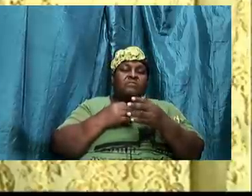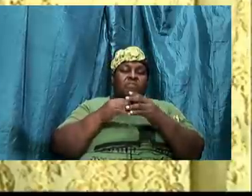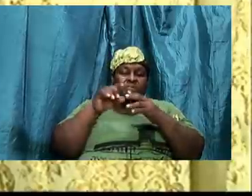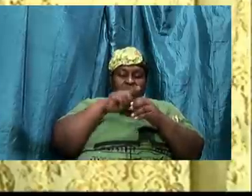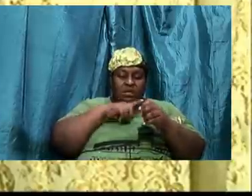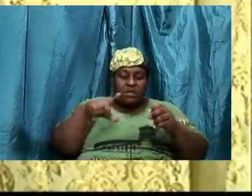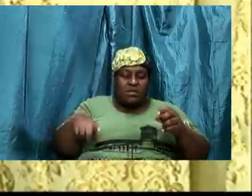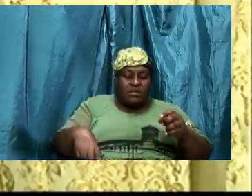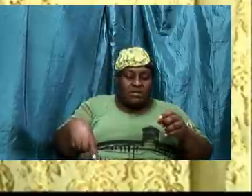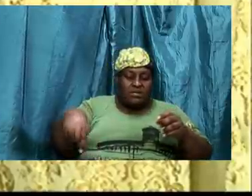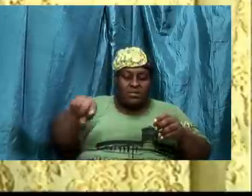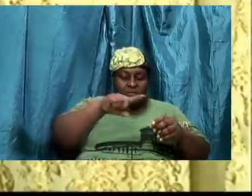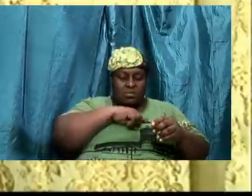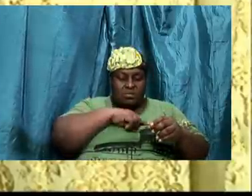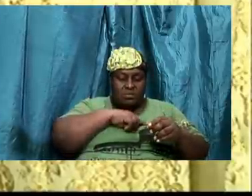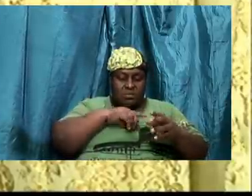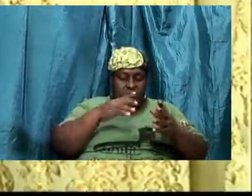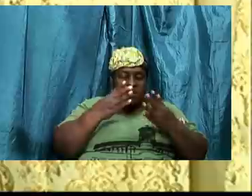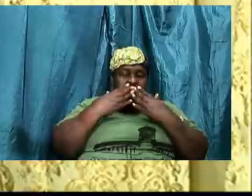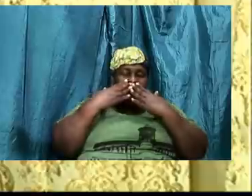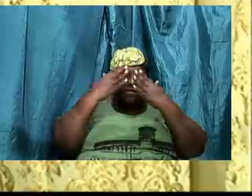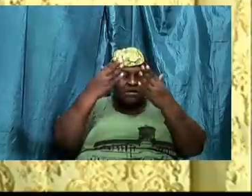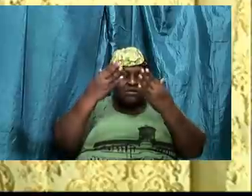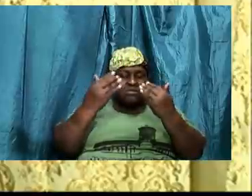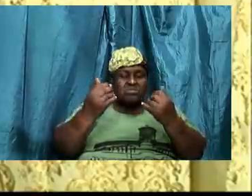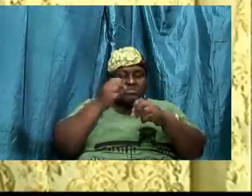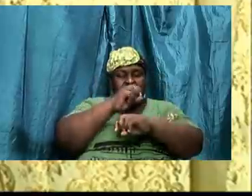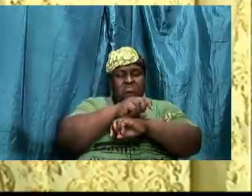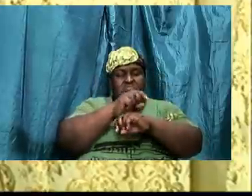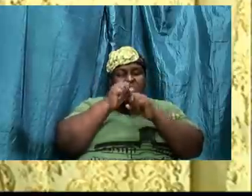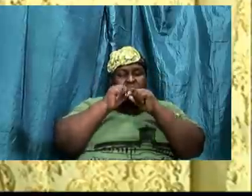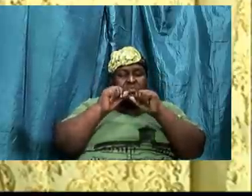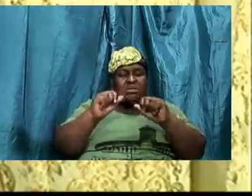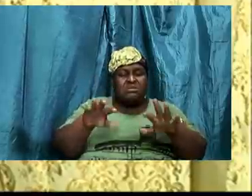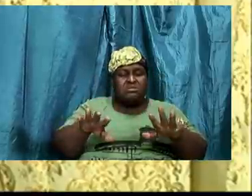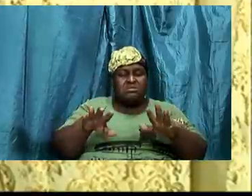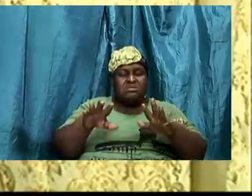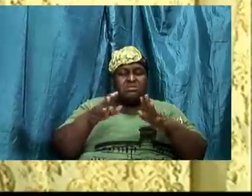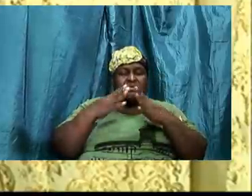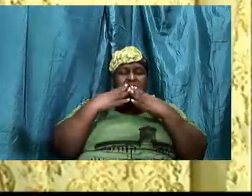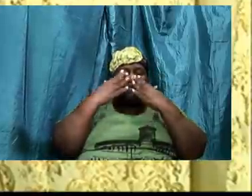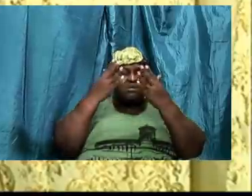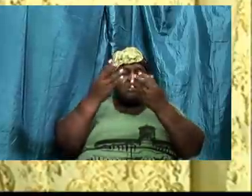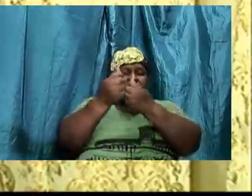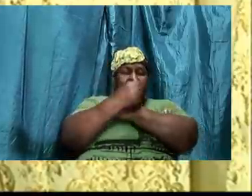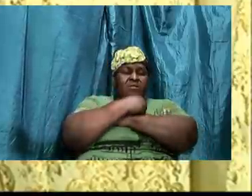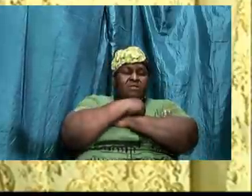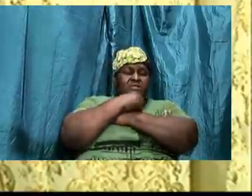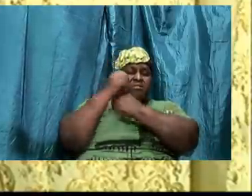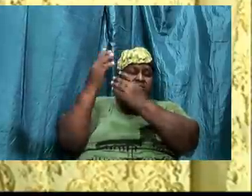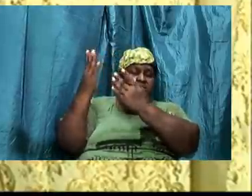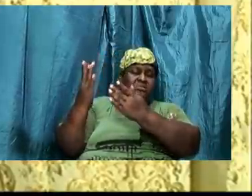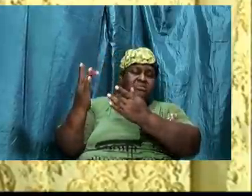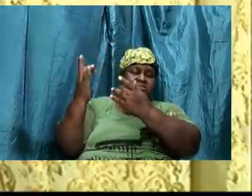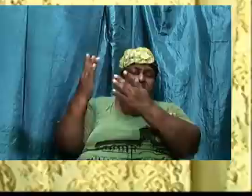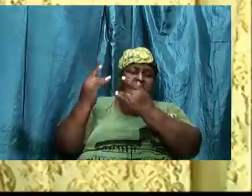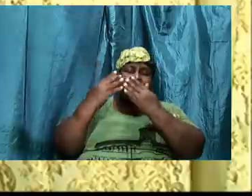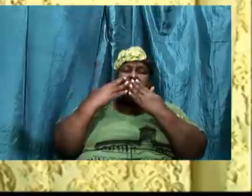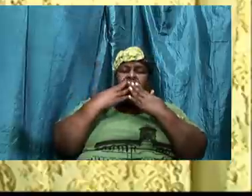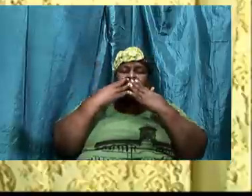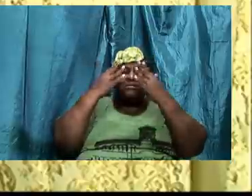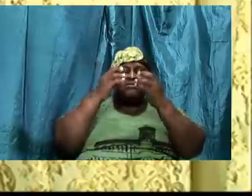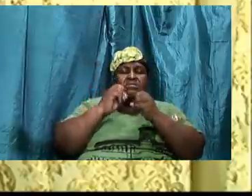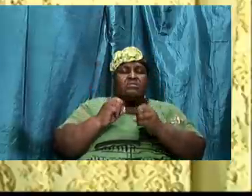we want to thank you today for your blessings. We want to thank you for your love and for your mercies. We want to thank you for